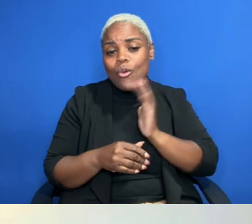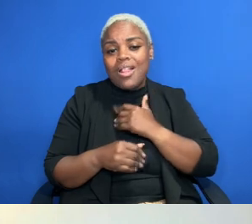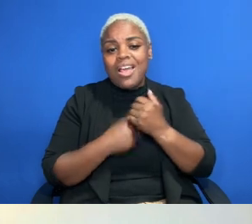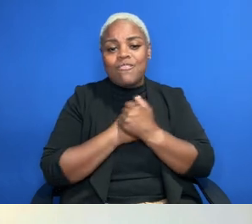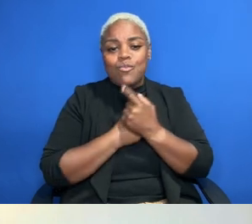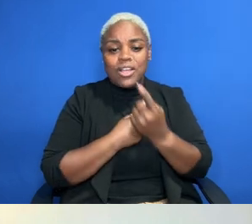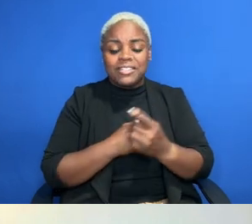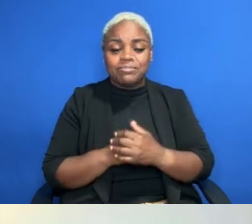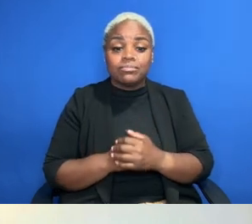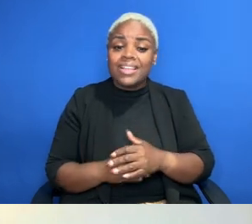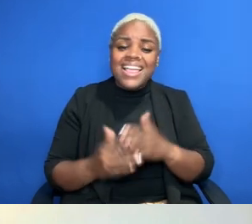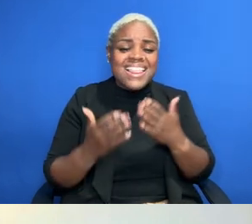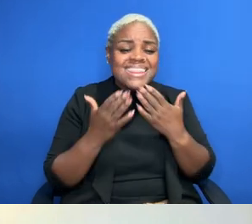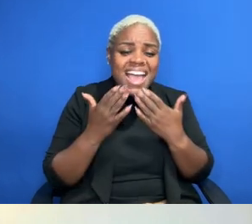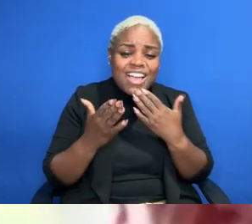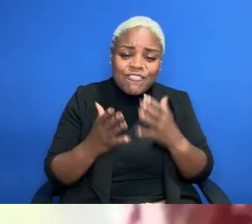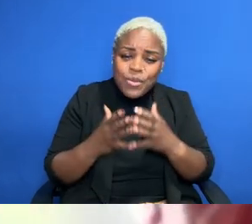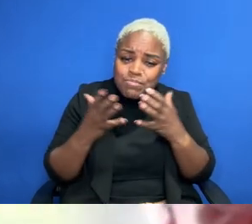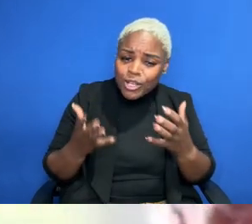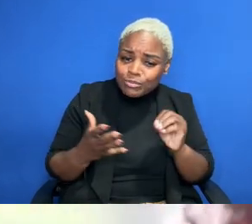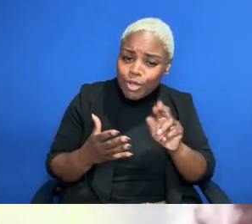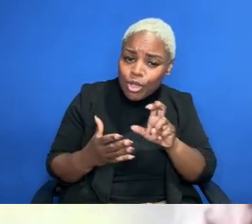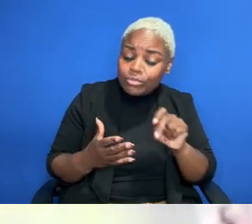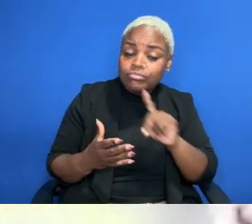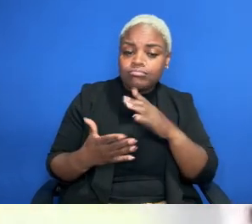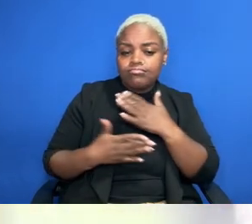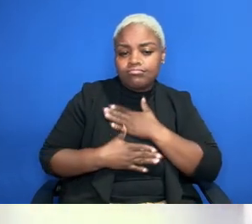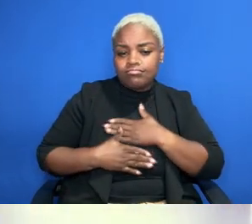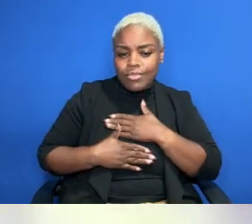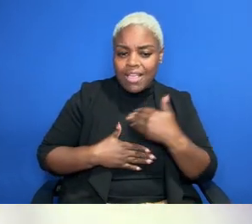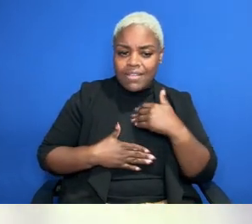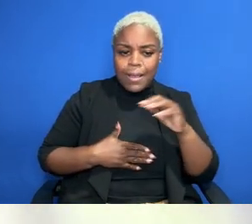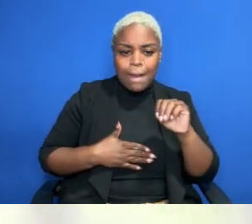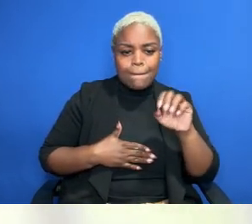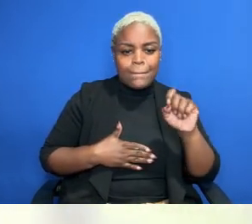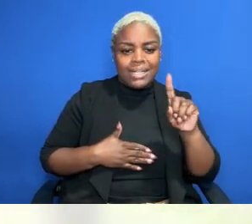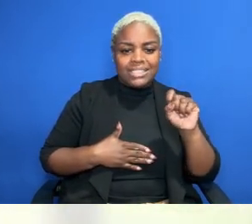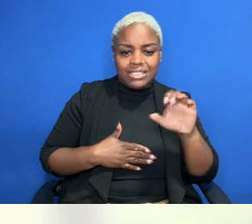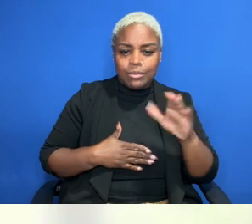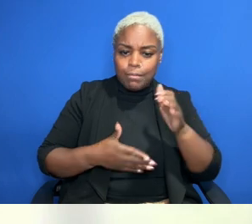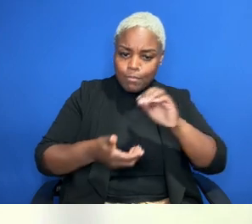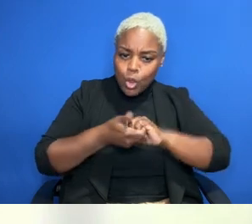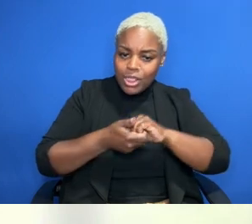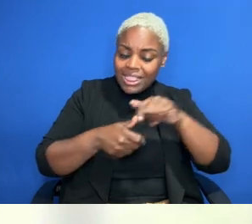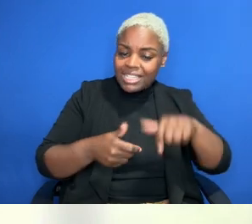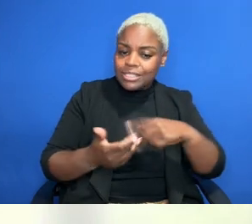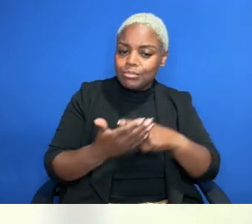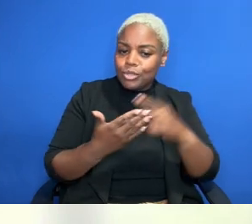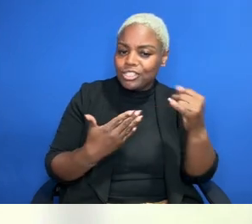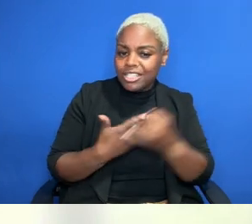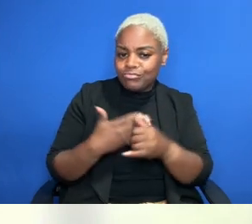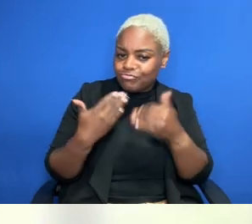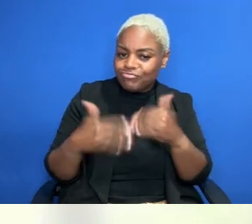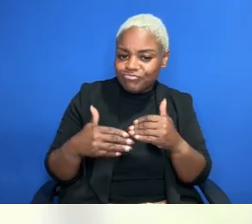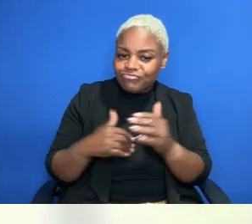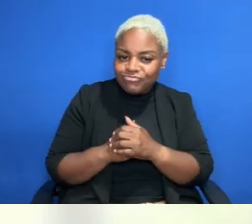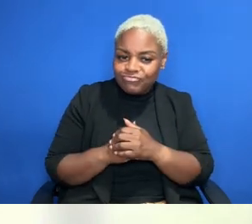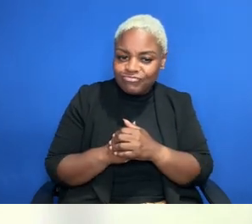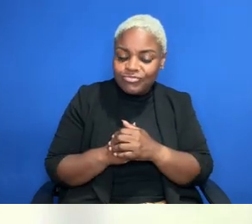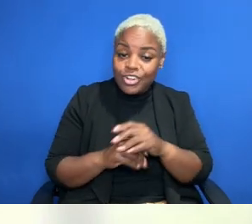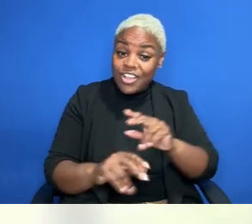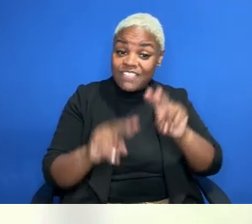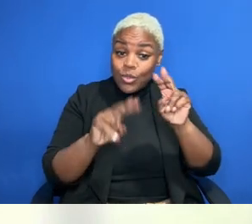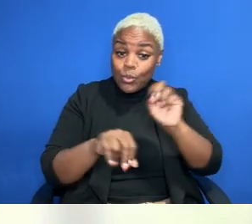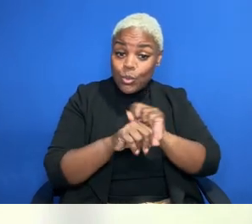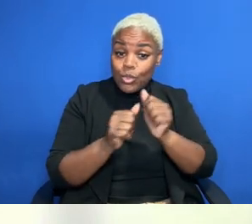loved ones. Thank you very much, Marina. We're really pleased to have MSDC as a partner